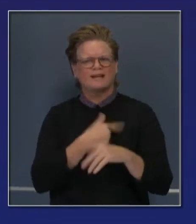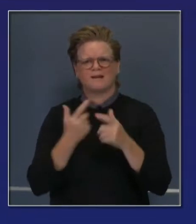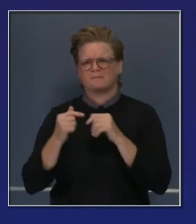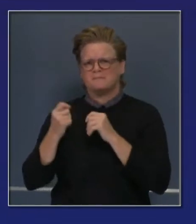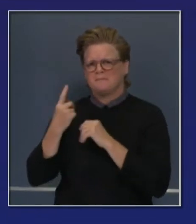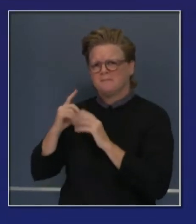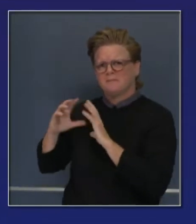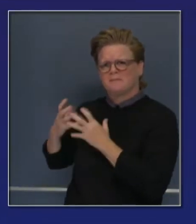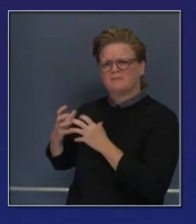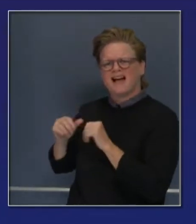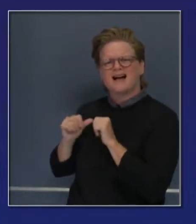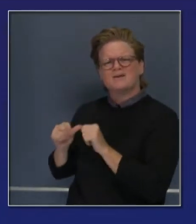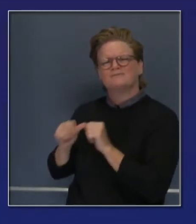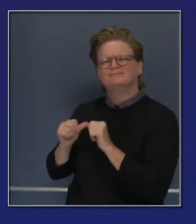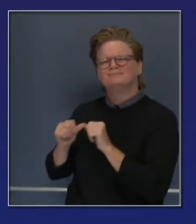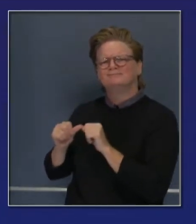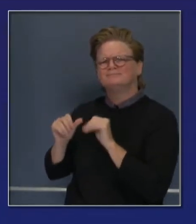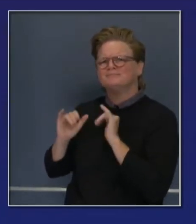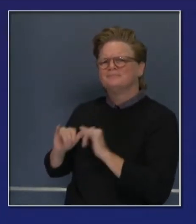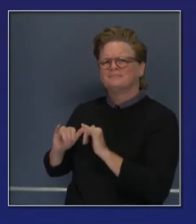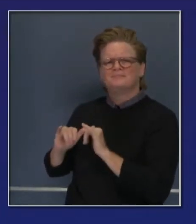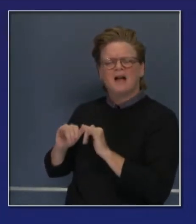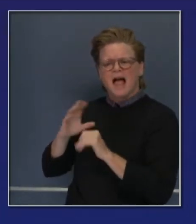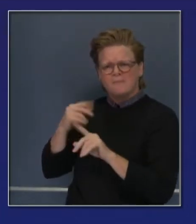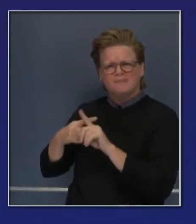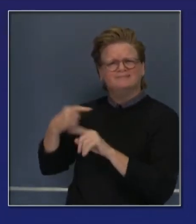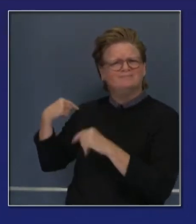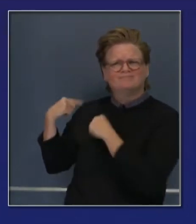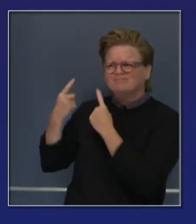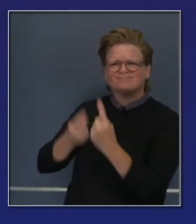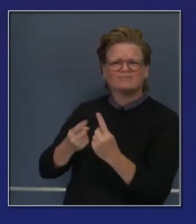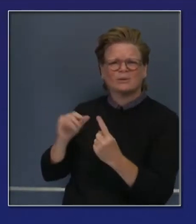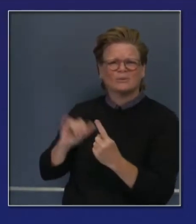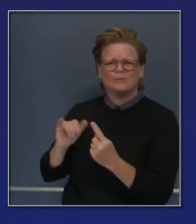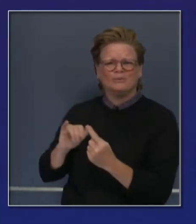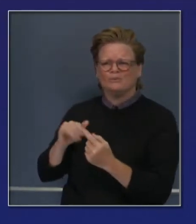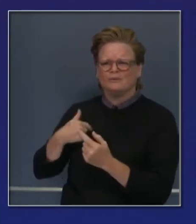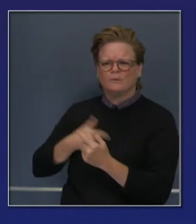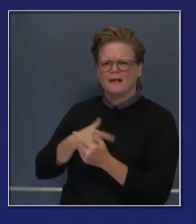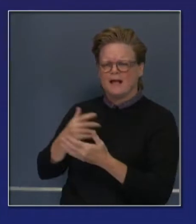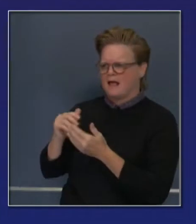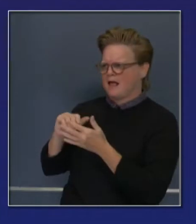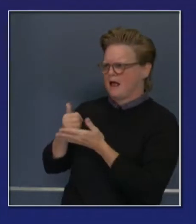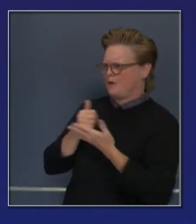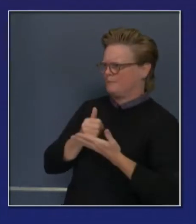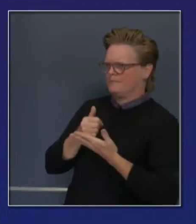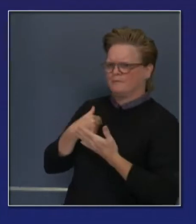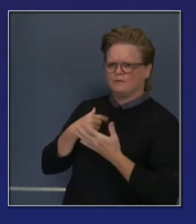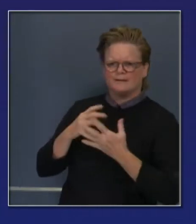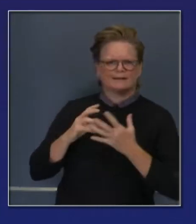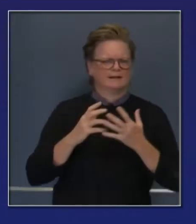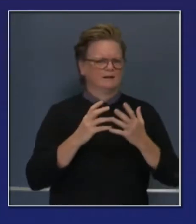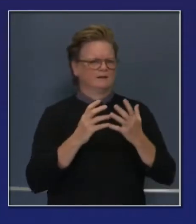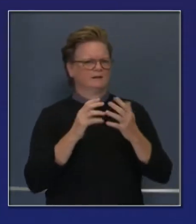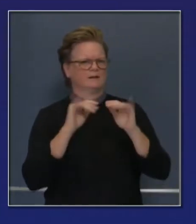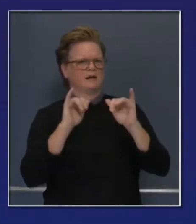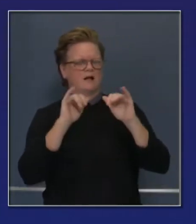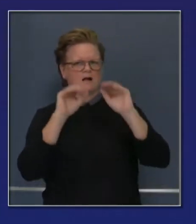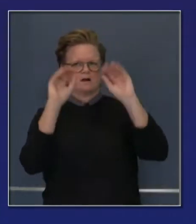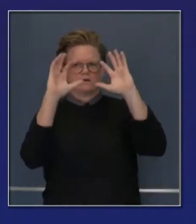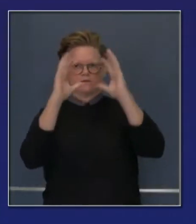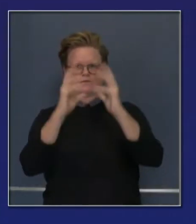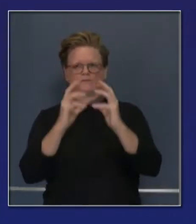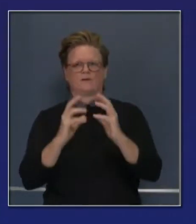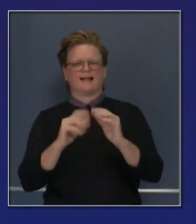that guidance over the course of many, many weeks to put together the chart that you see in front of